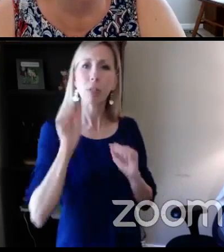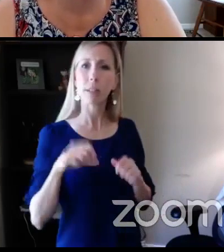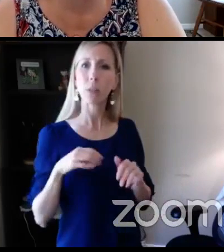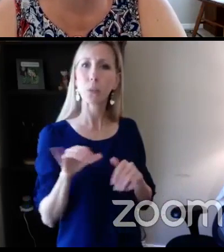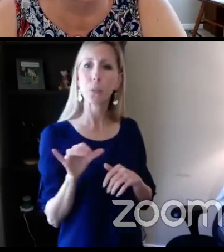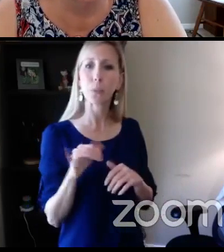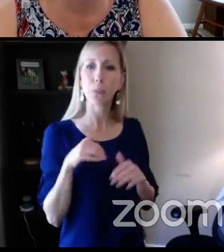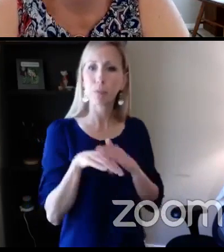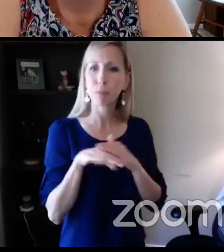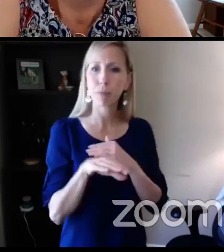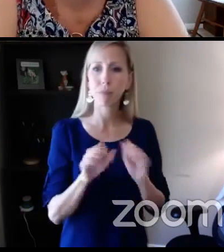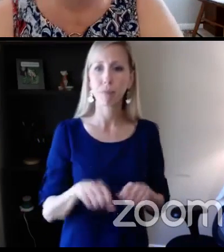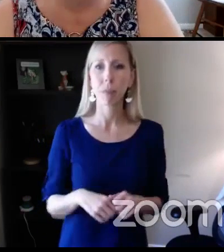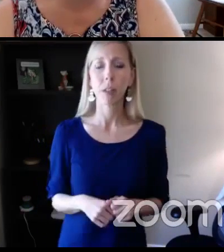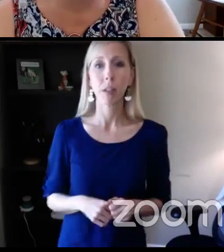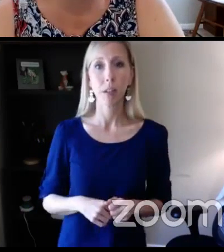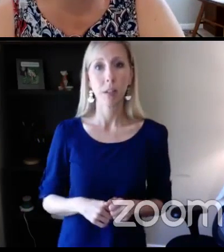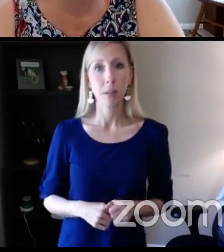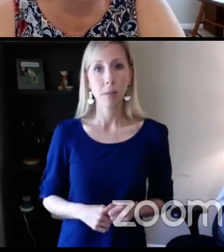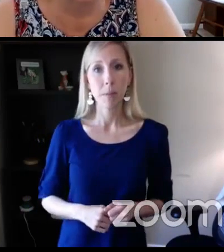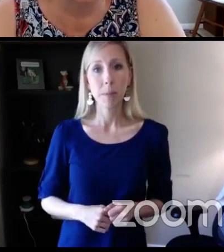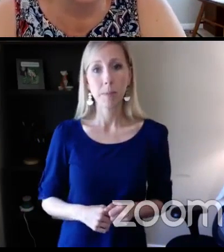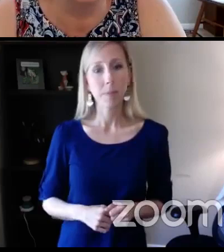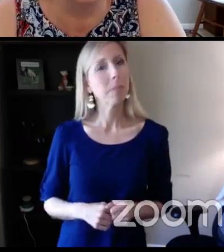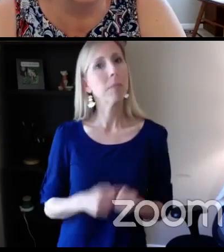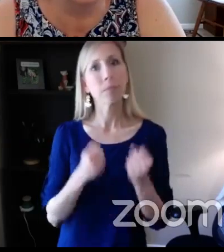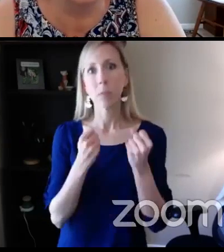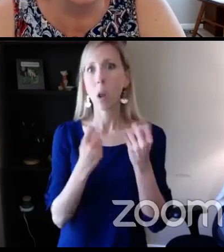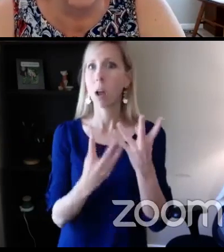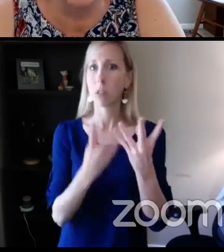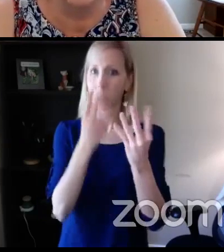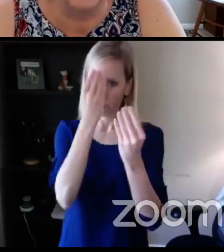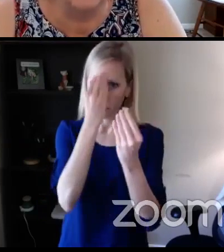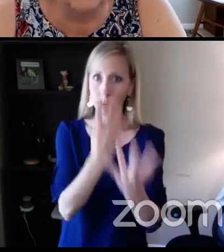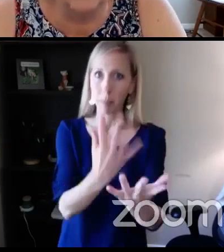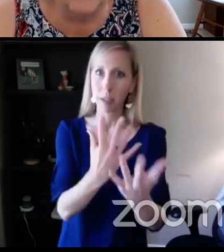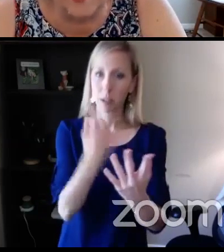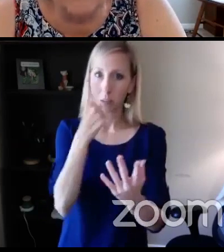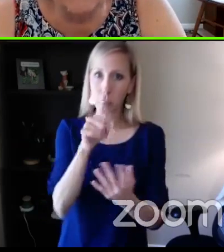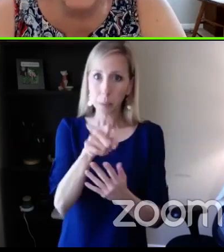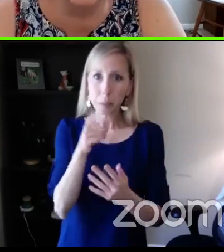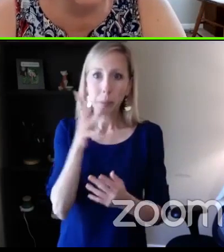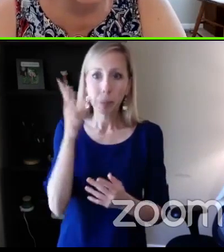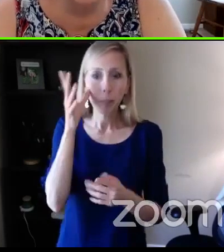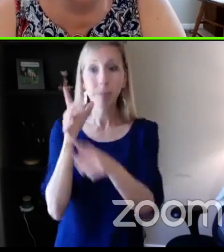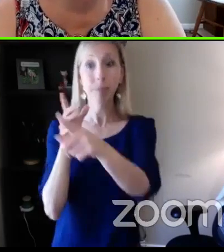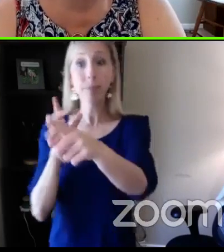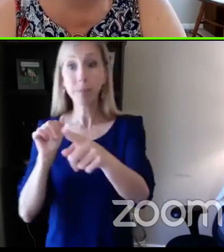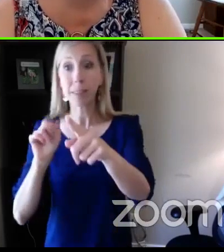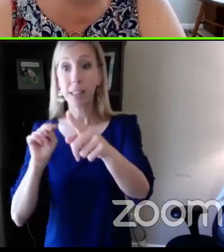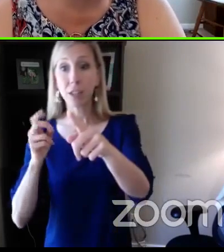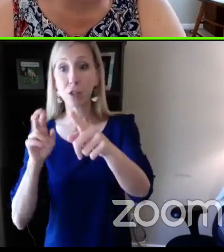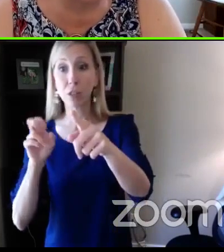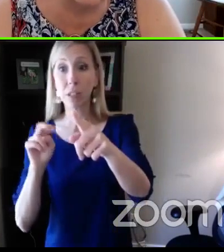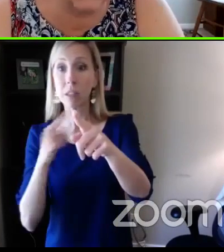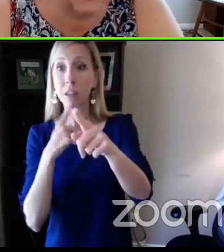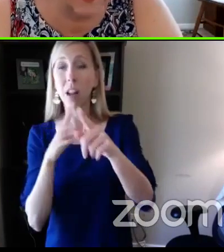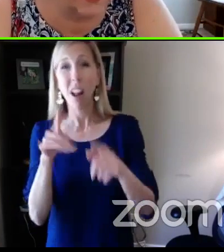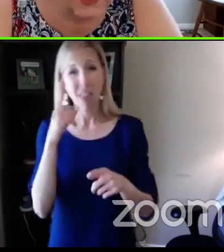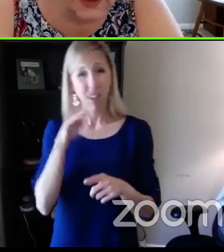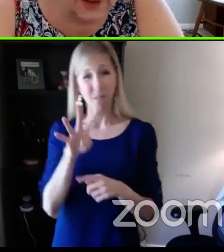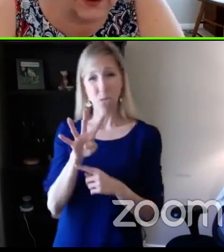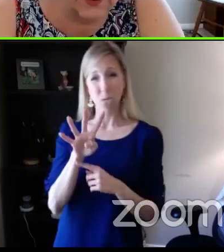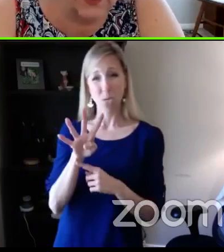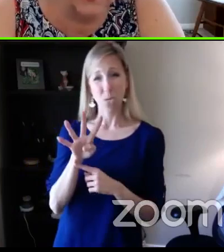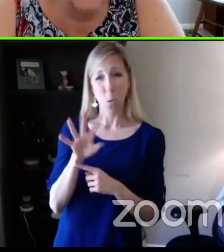parents, there is a lot of information there for parents as well. And then we have like 400 free items